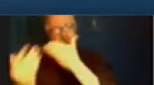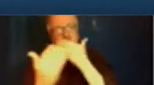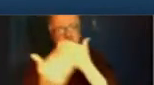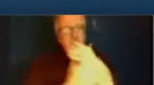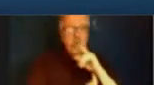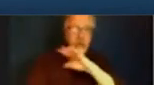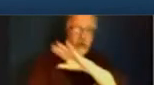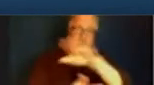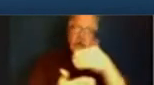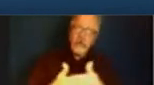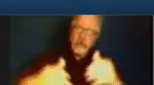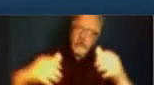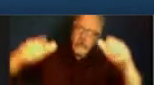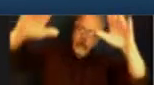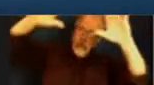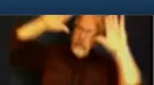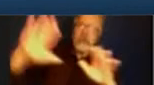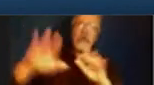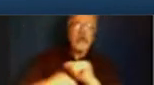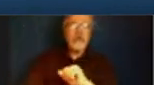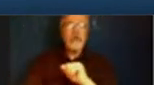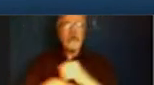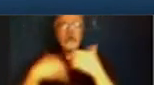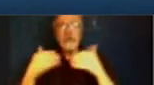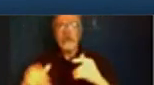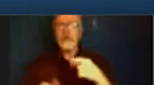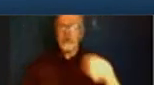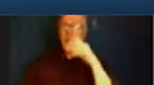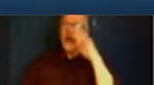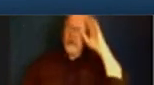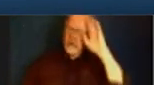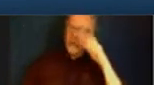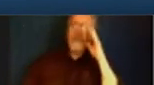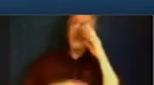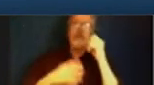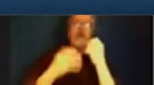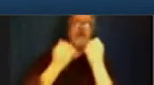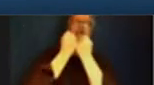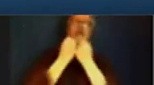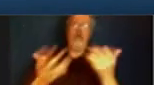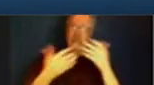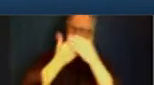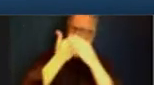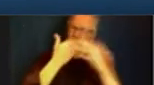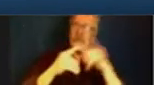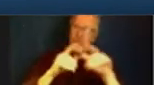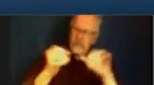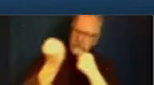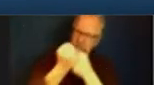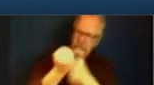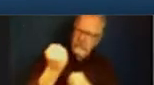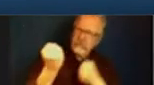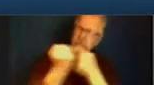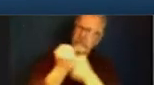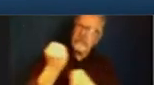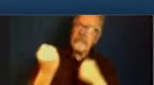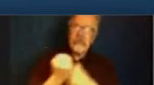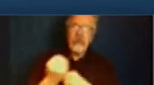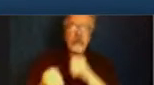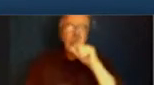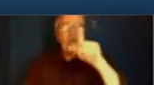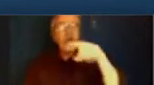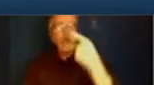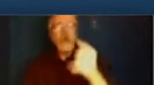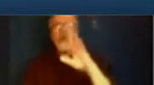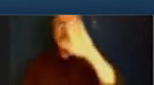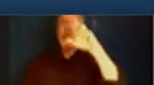weeks. And we thank them for that. But of course, they're not alone. Bus drivers, snowplow drivers,